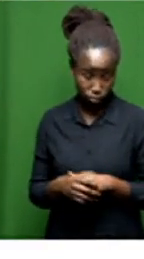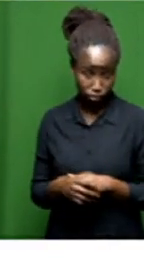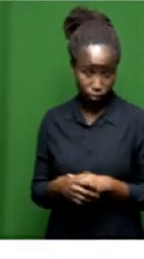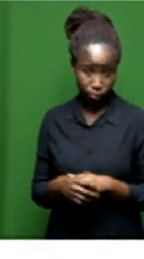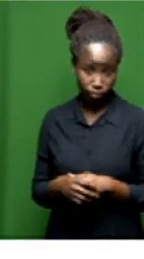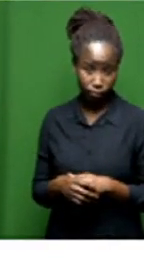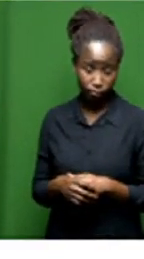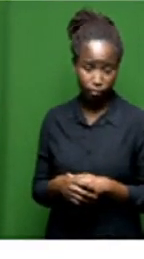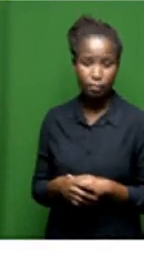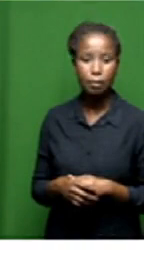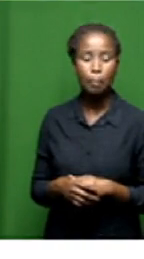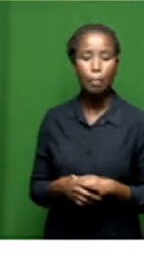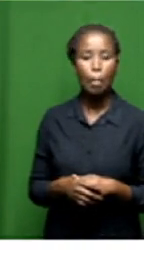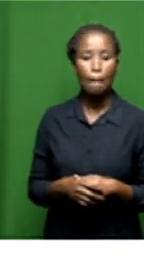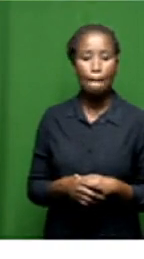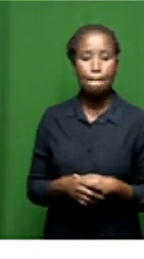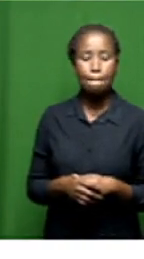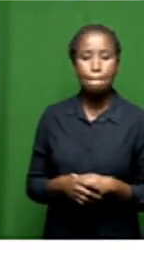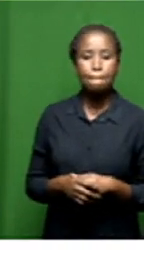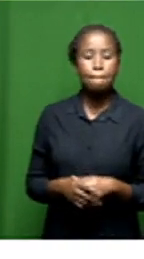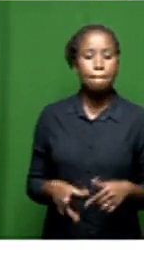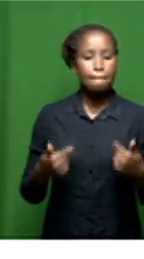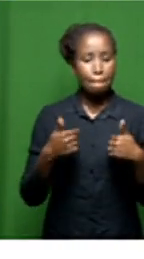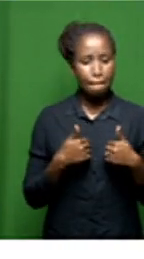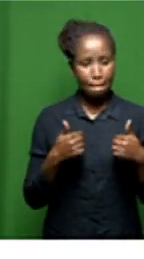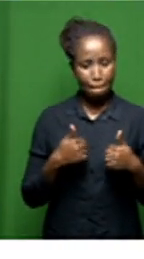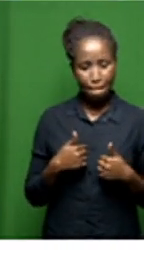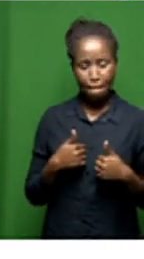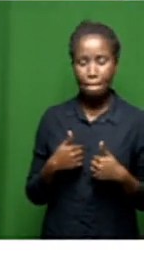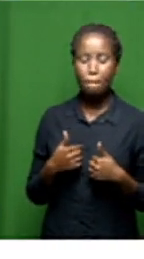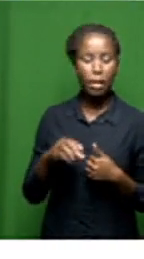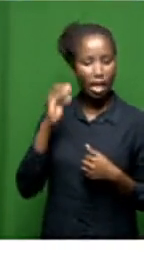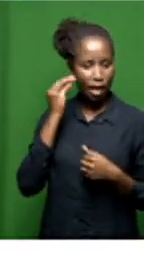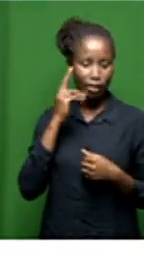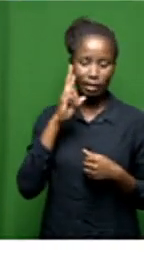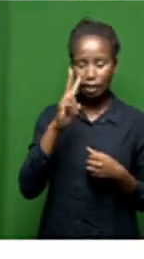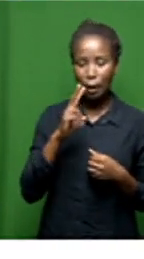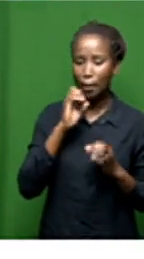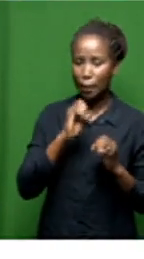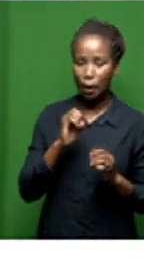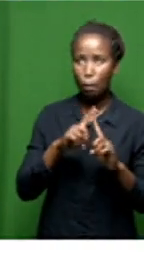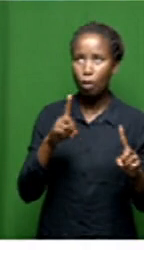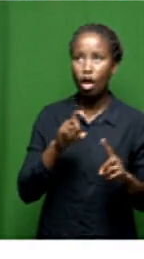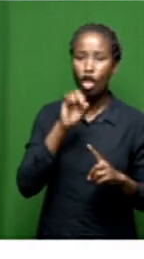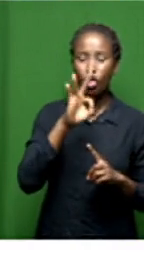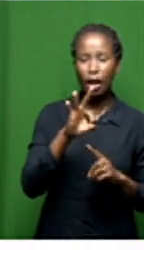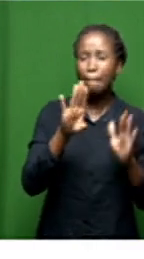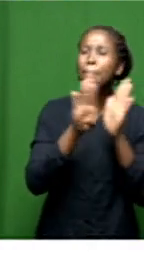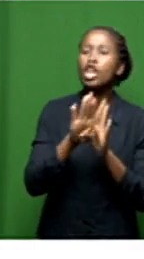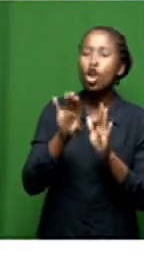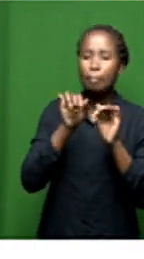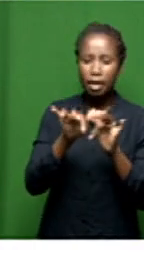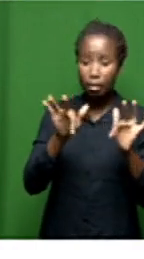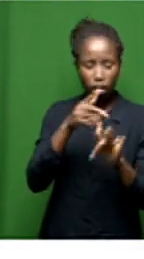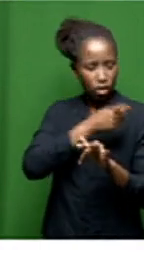haven't seen any data so far. And I think we need to believe in what 3 billion people in the world have been vaccinated so